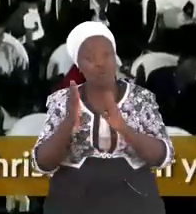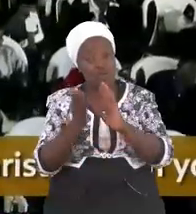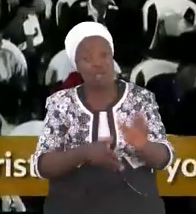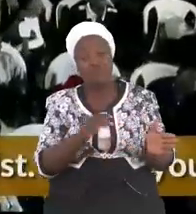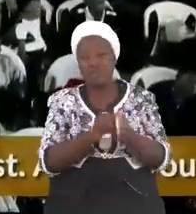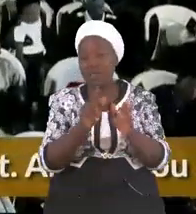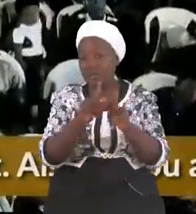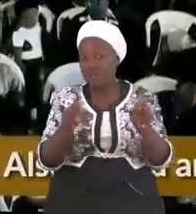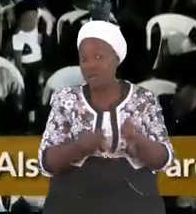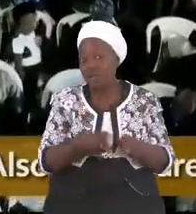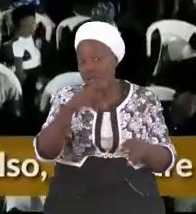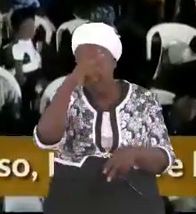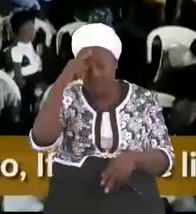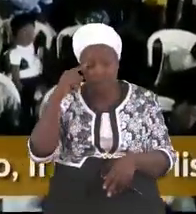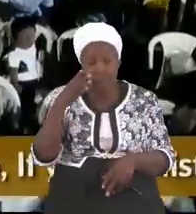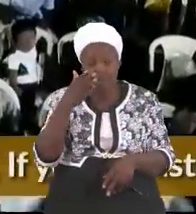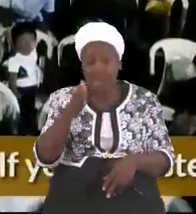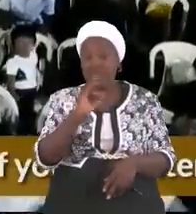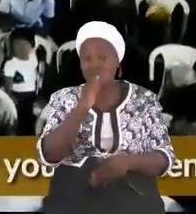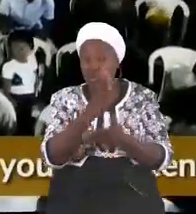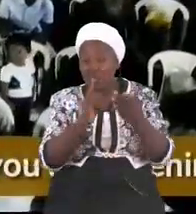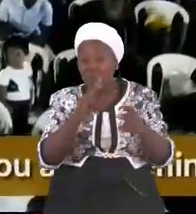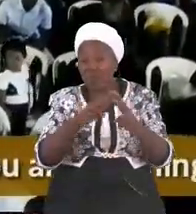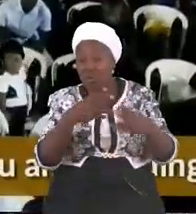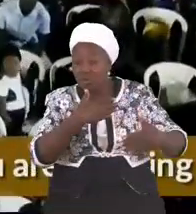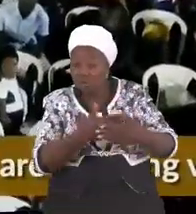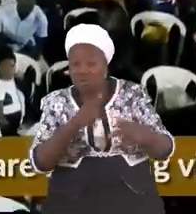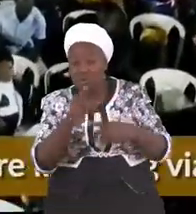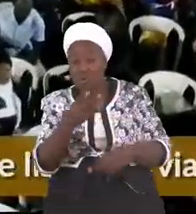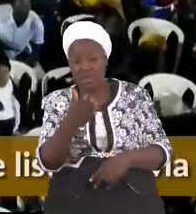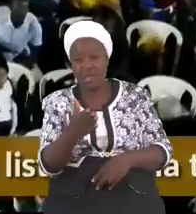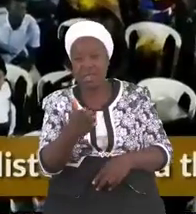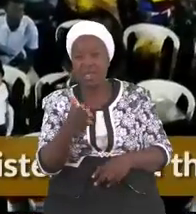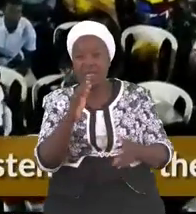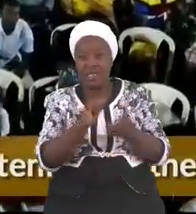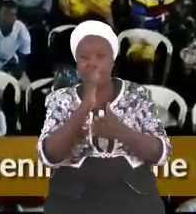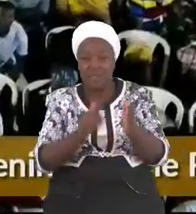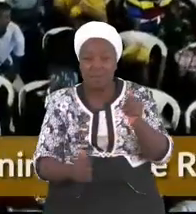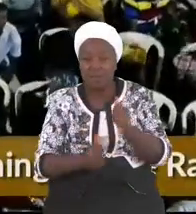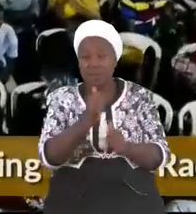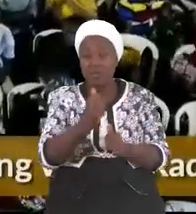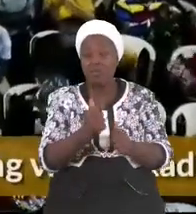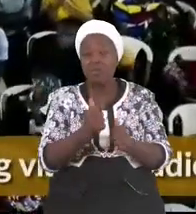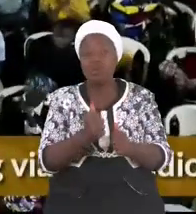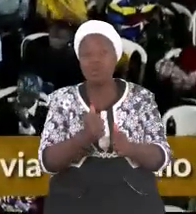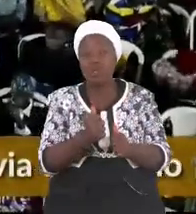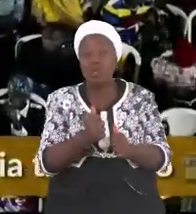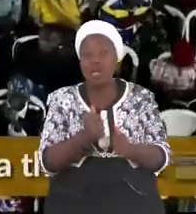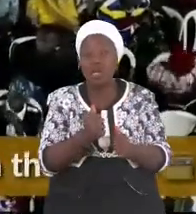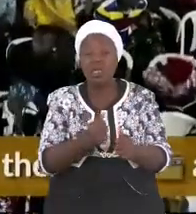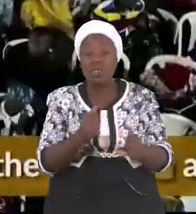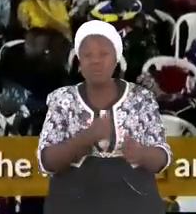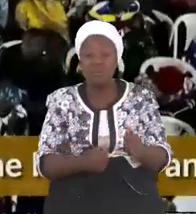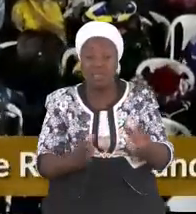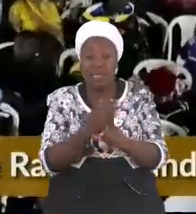place because there is somebody very close to you there that is about to receive his miracle, that is about to